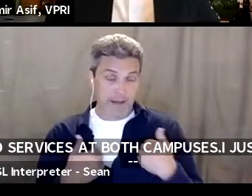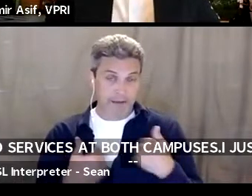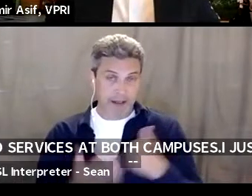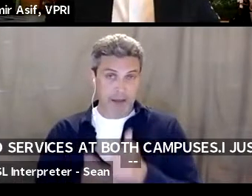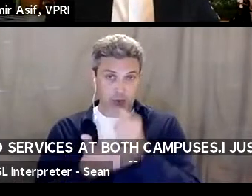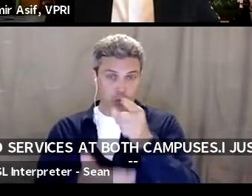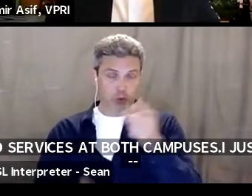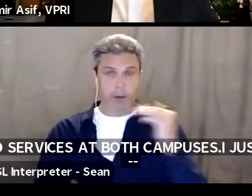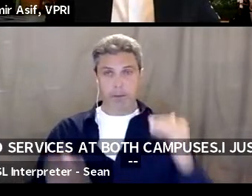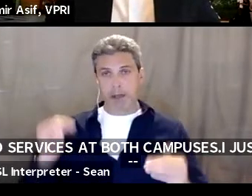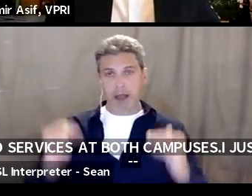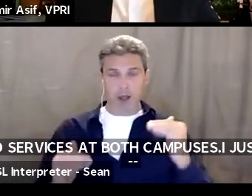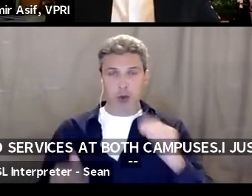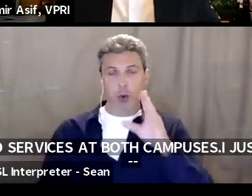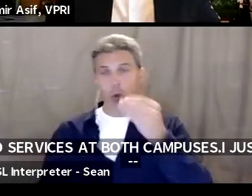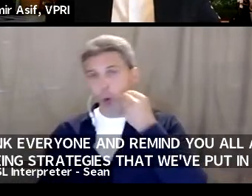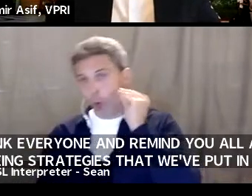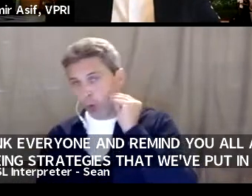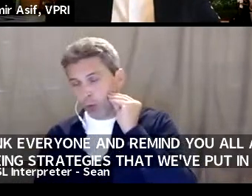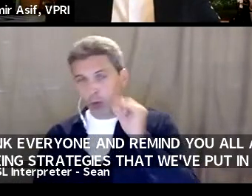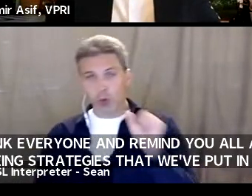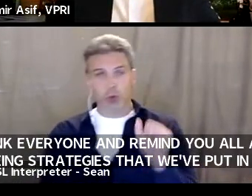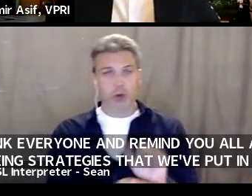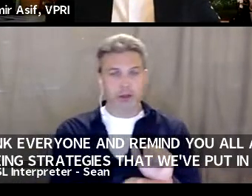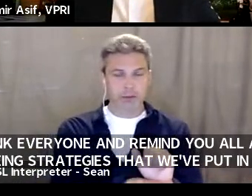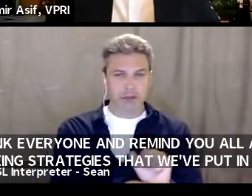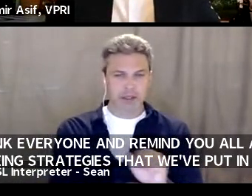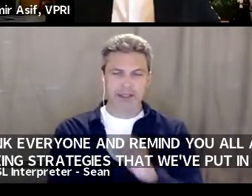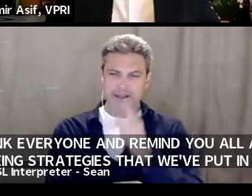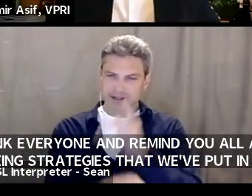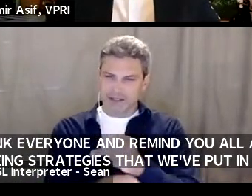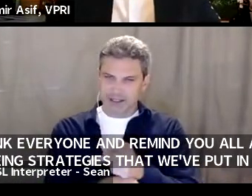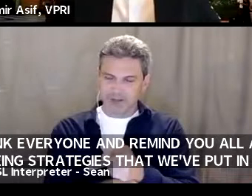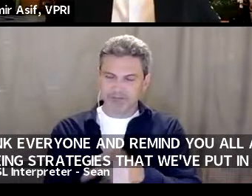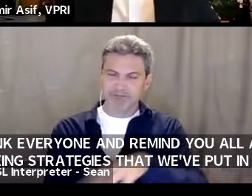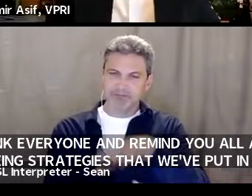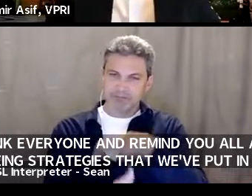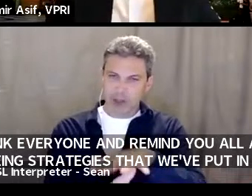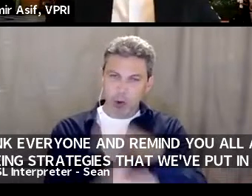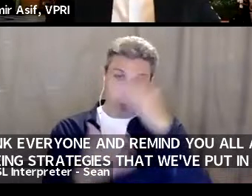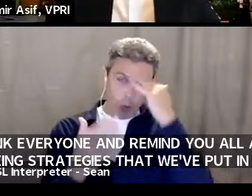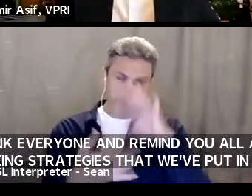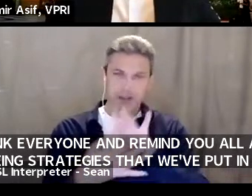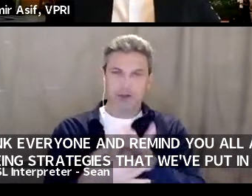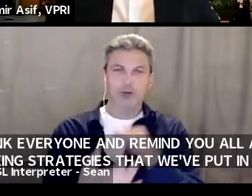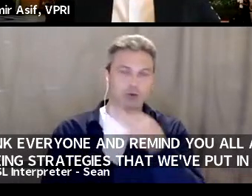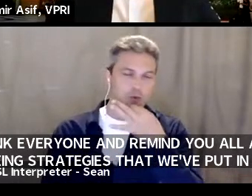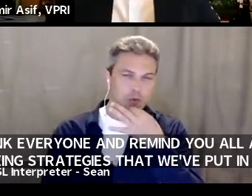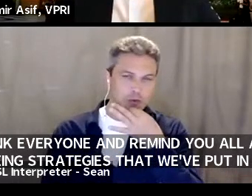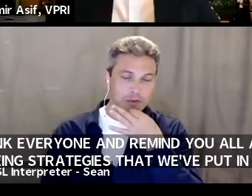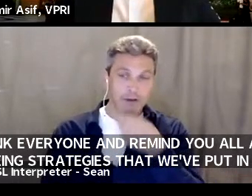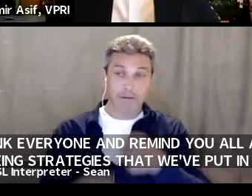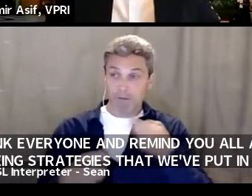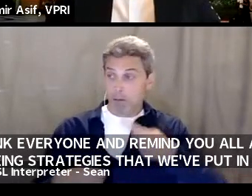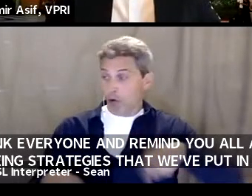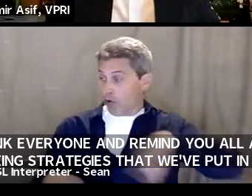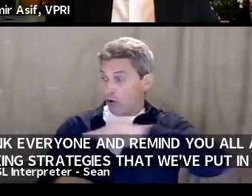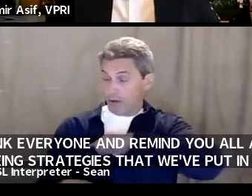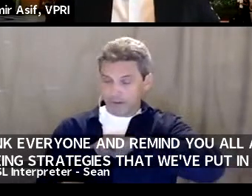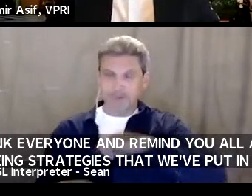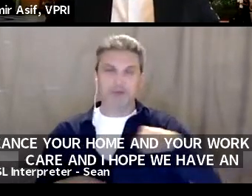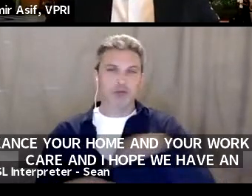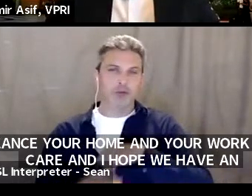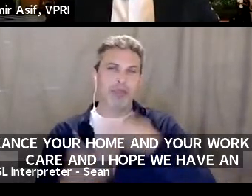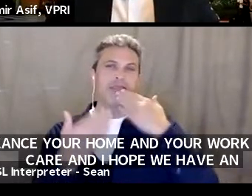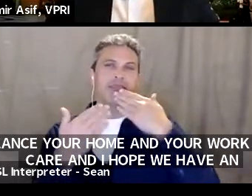your home and your work life. Just take care, and I hope we have an opportunity to connect soon. On behalf of the panel, thank you all.